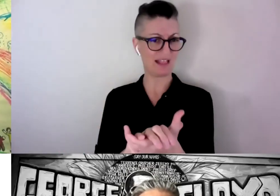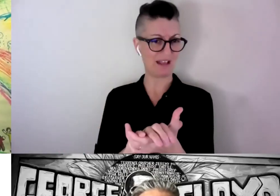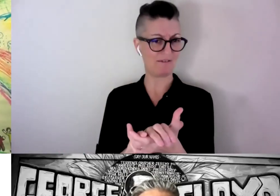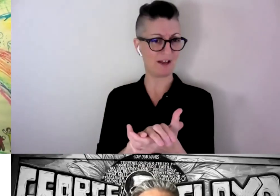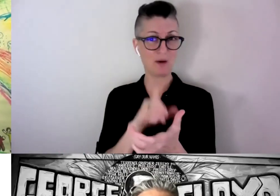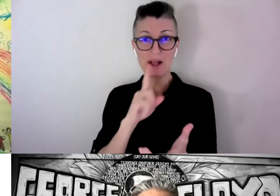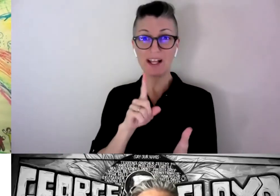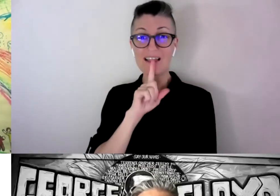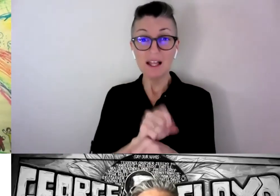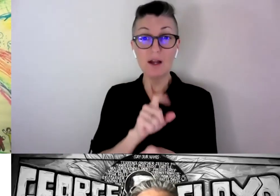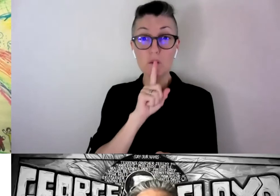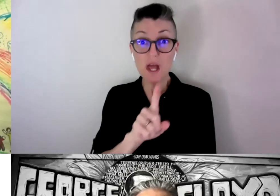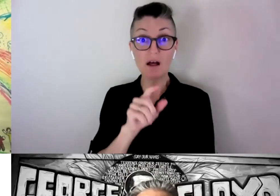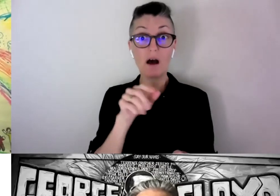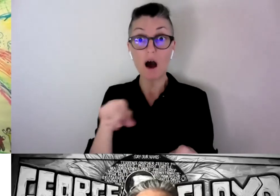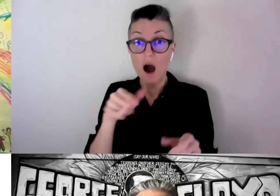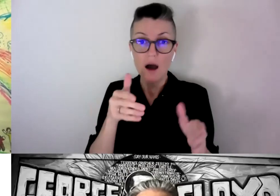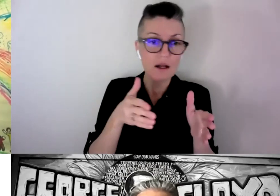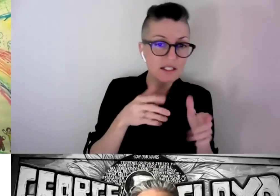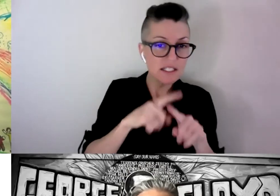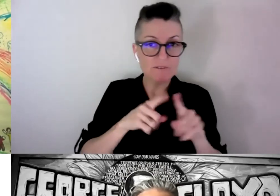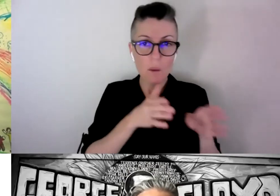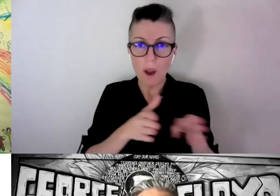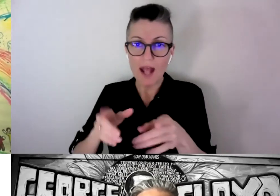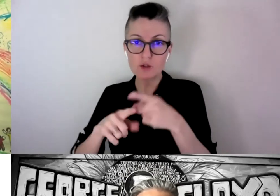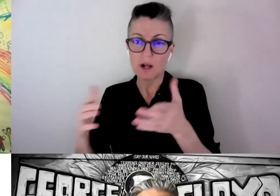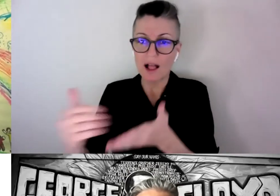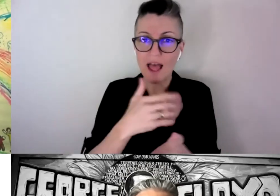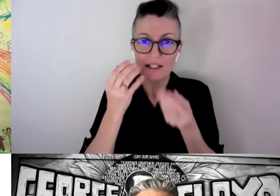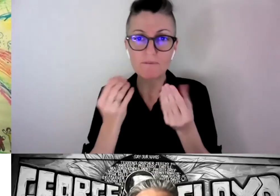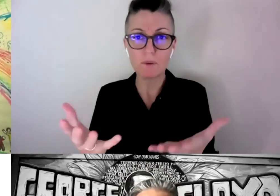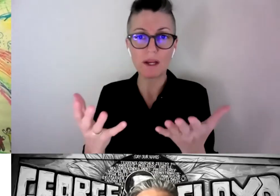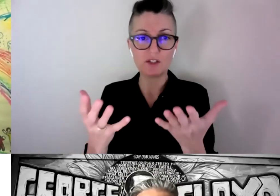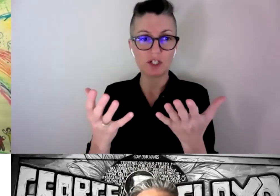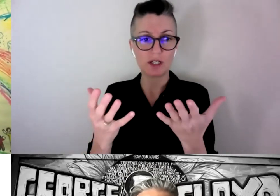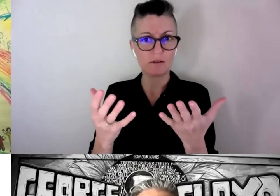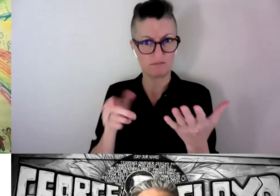we consider to be legit forms of collecting information.